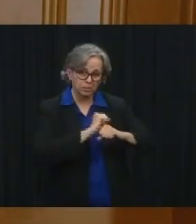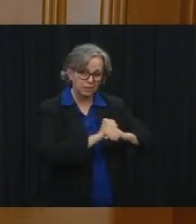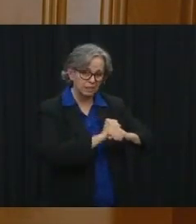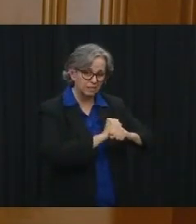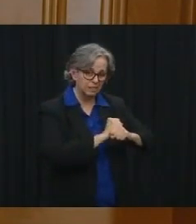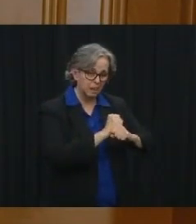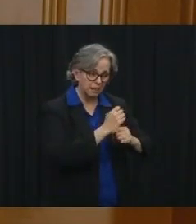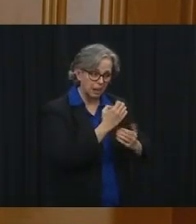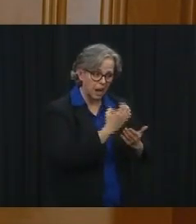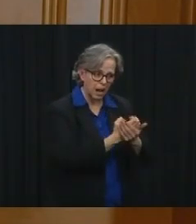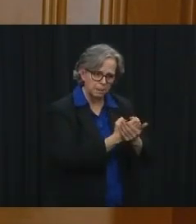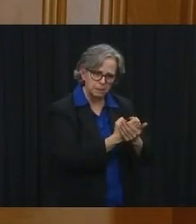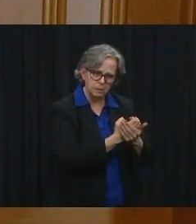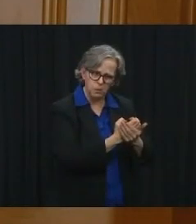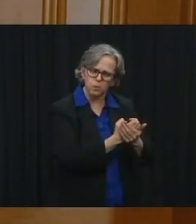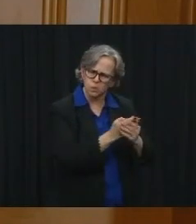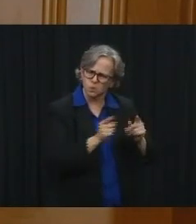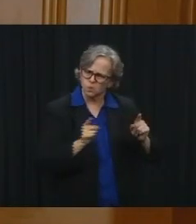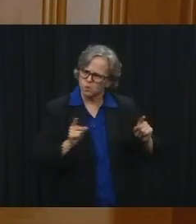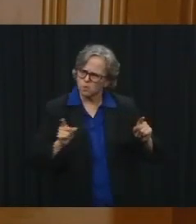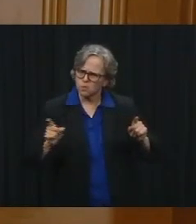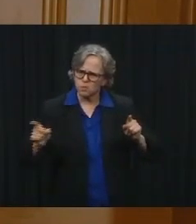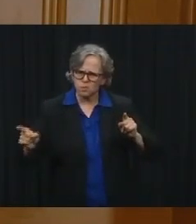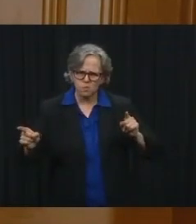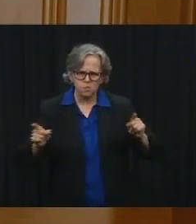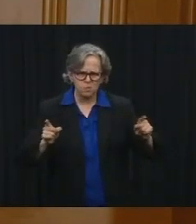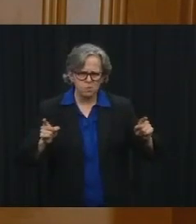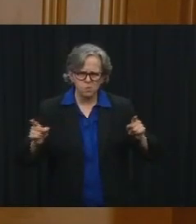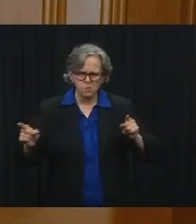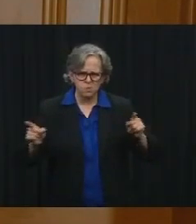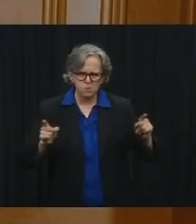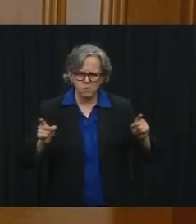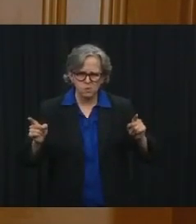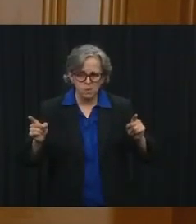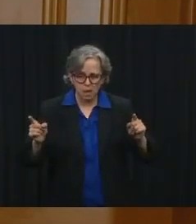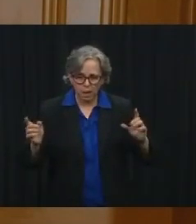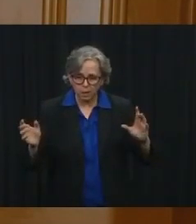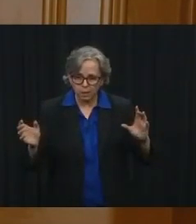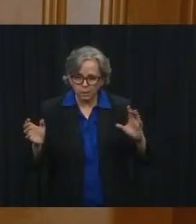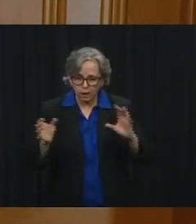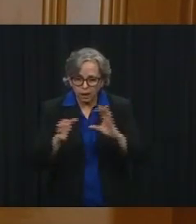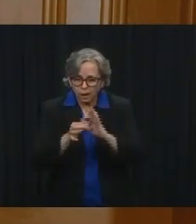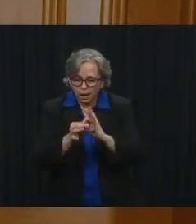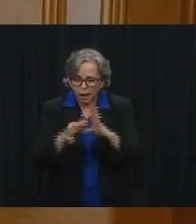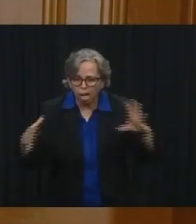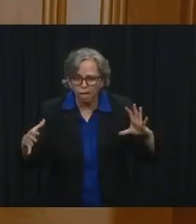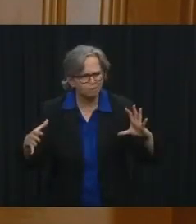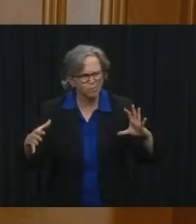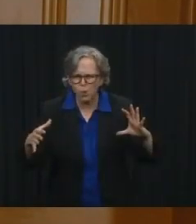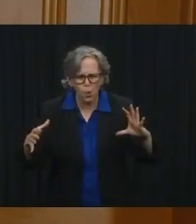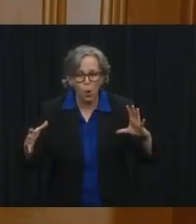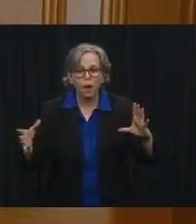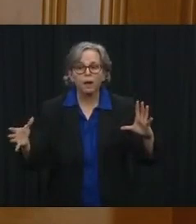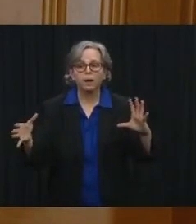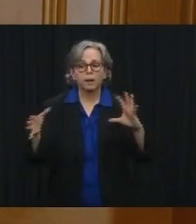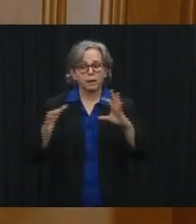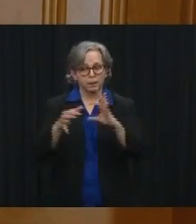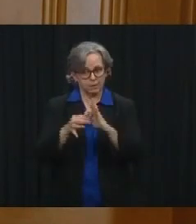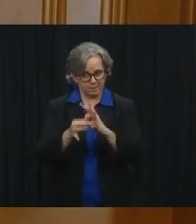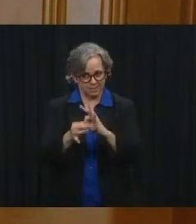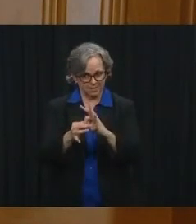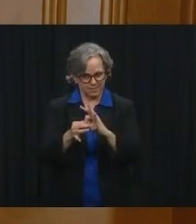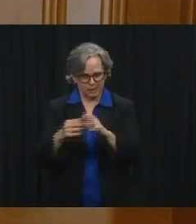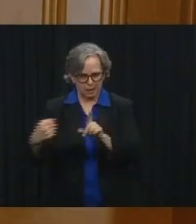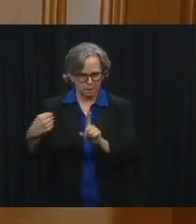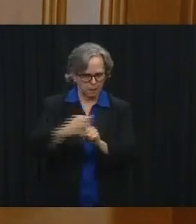mutually exclusive. In fact, one depends upon the other.